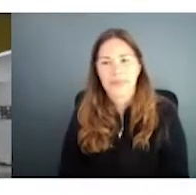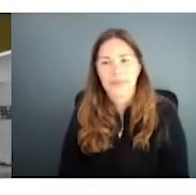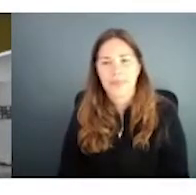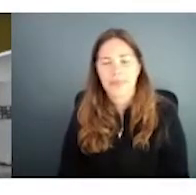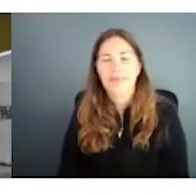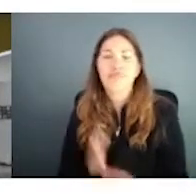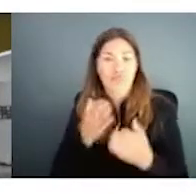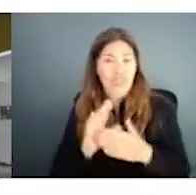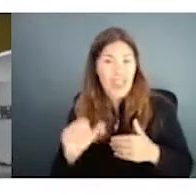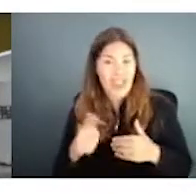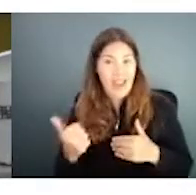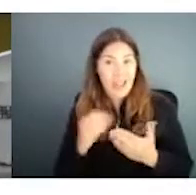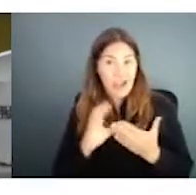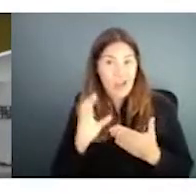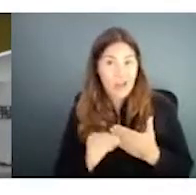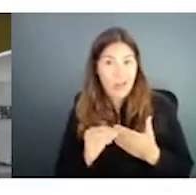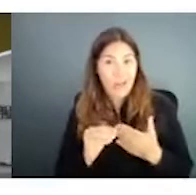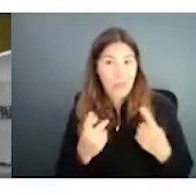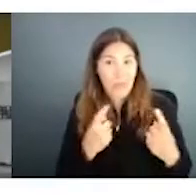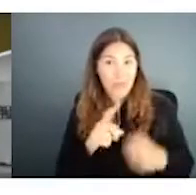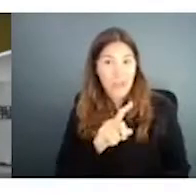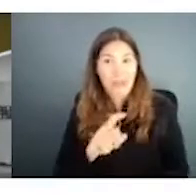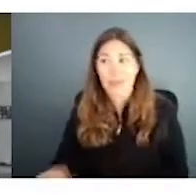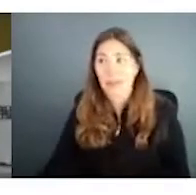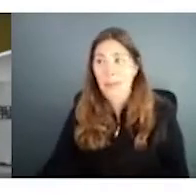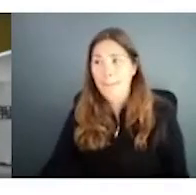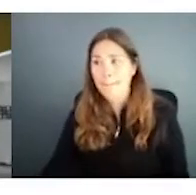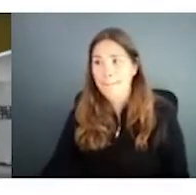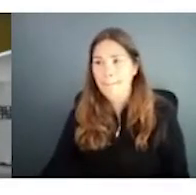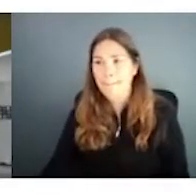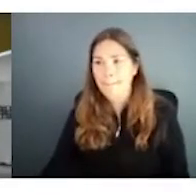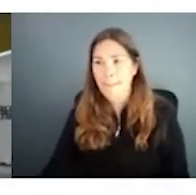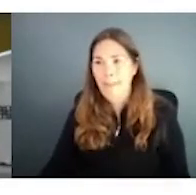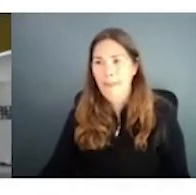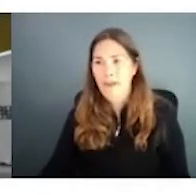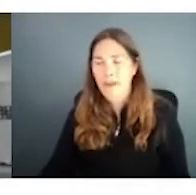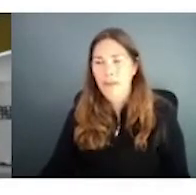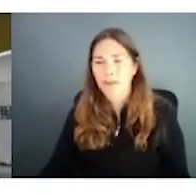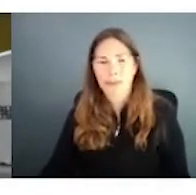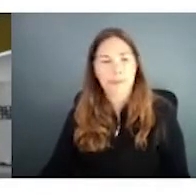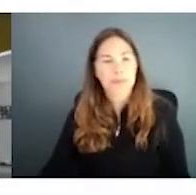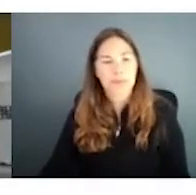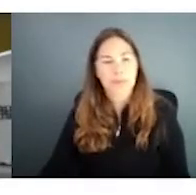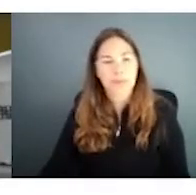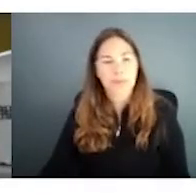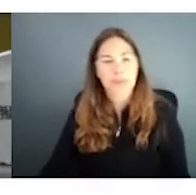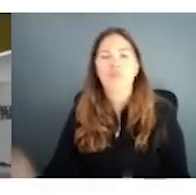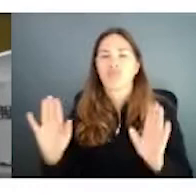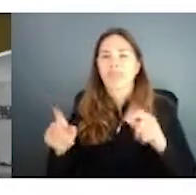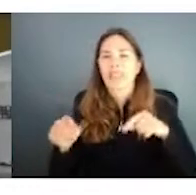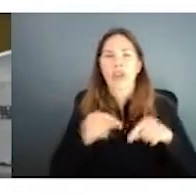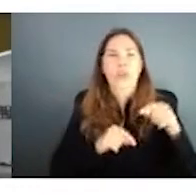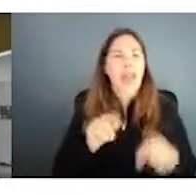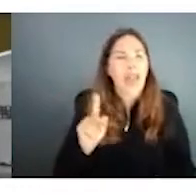All right, any other curriculum questions? Let me go back up. Kevin says,